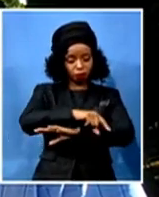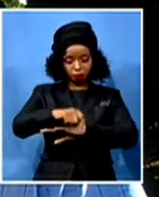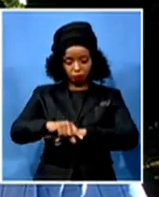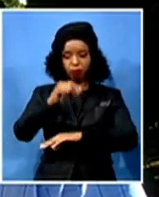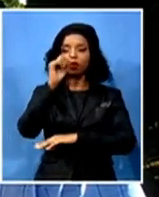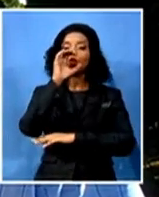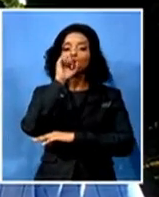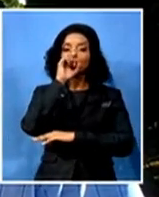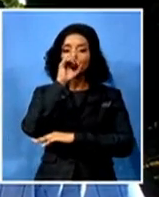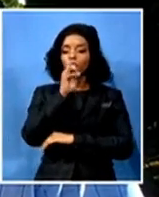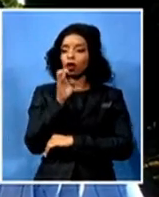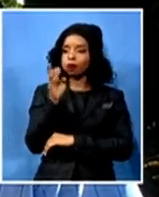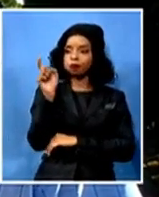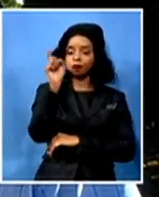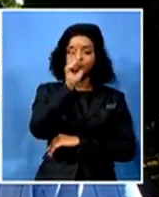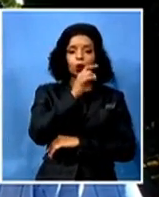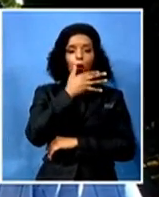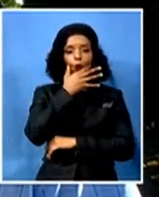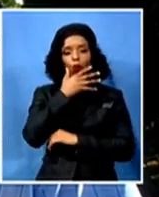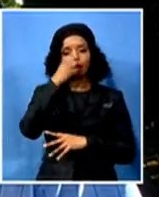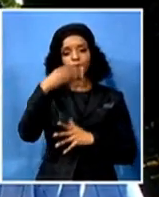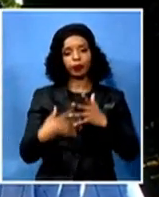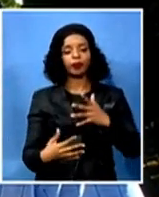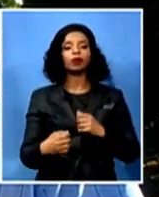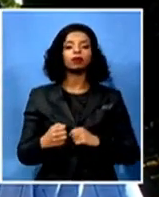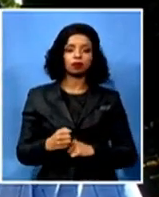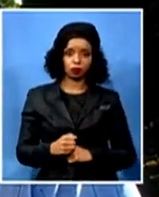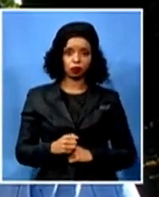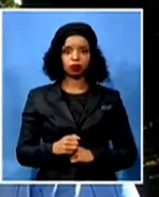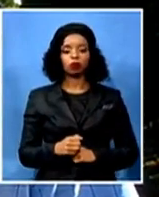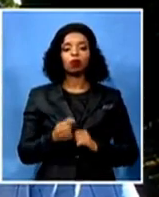increase is a big increase, but there's definitely